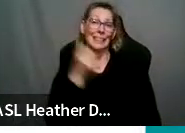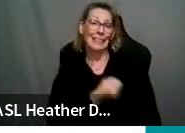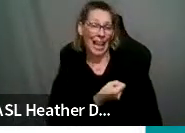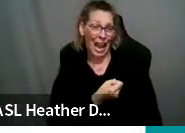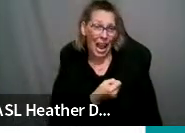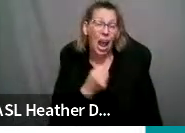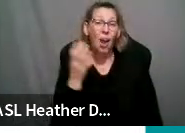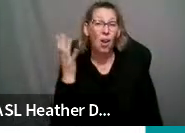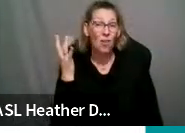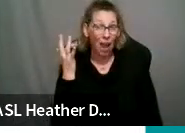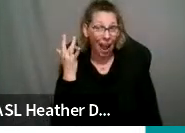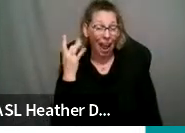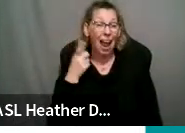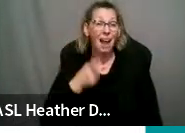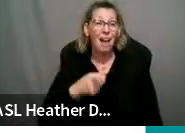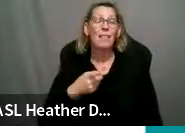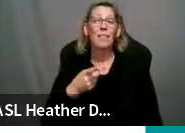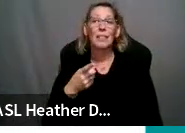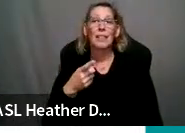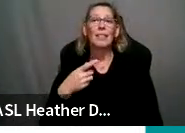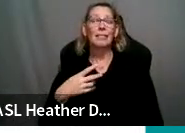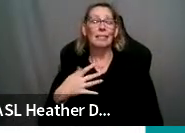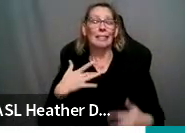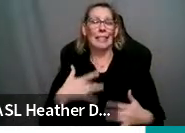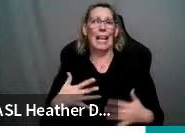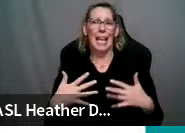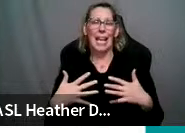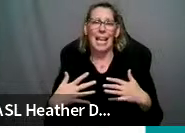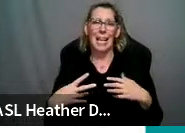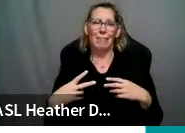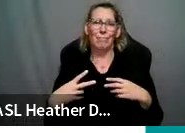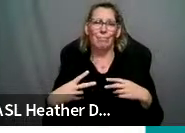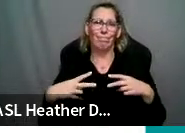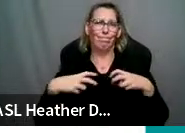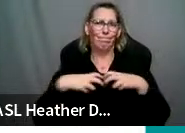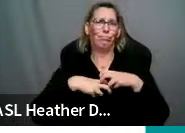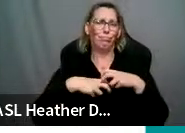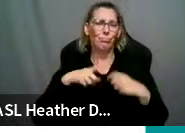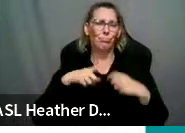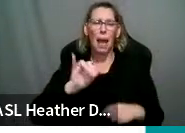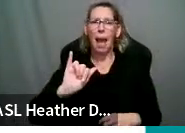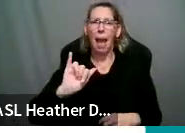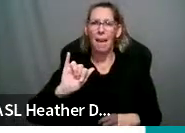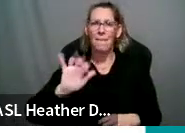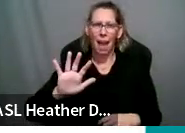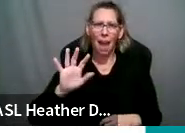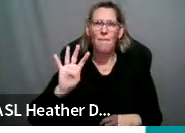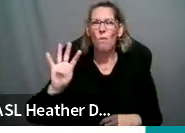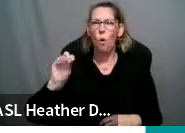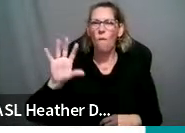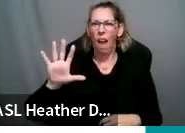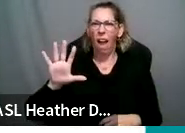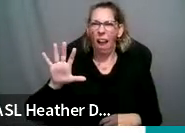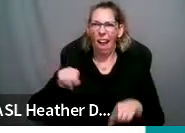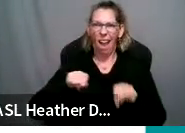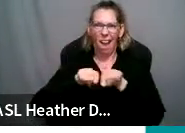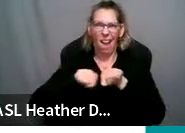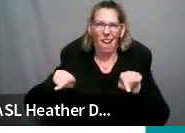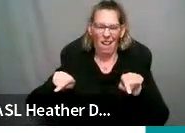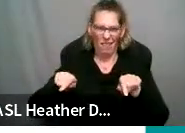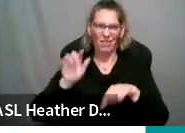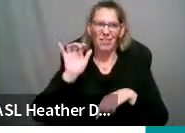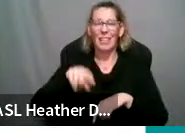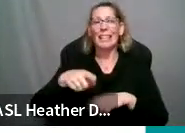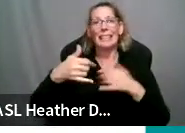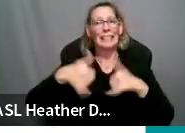there's a southbound bottleneck south of the program area that is near the I-5, I-405 interchange. So that it still